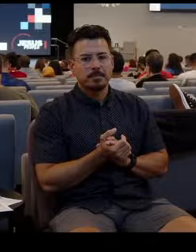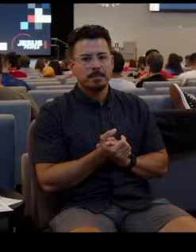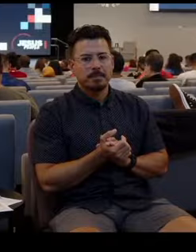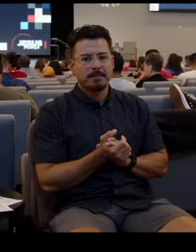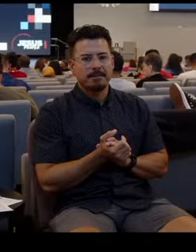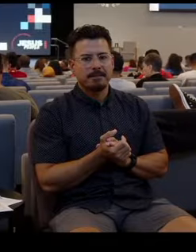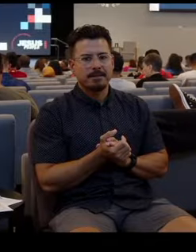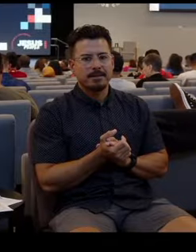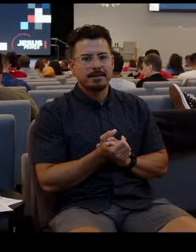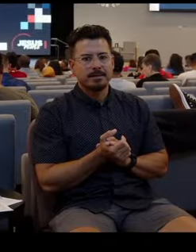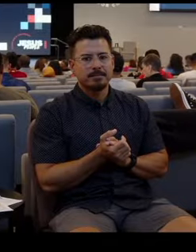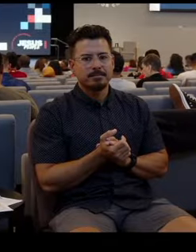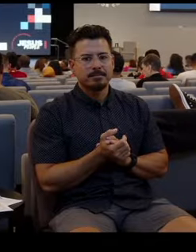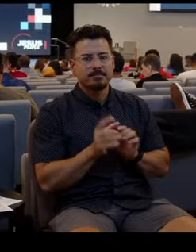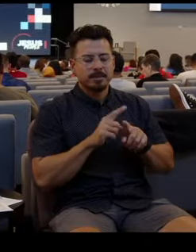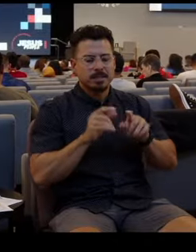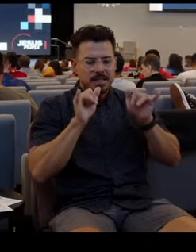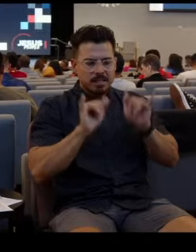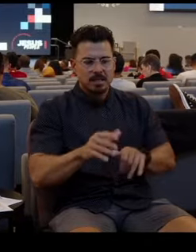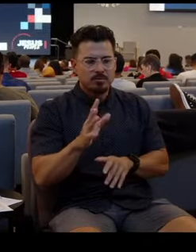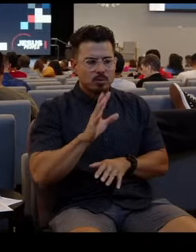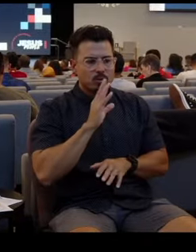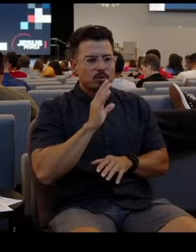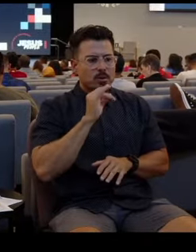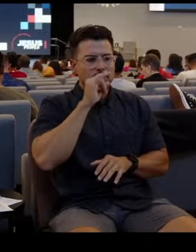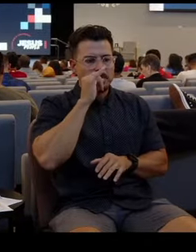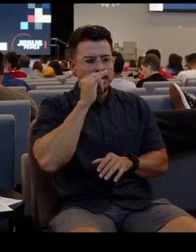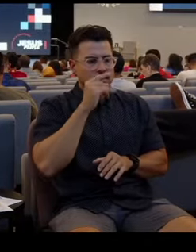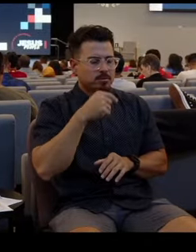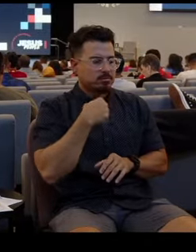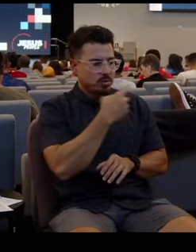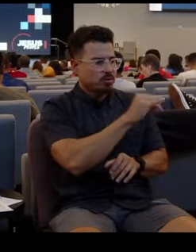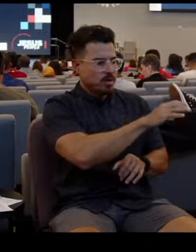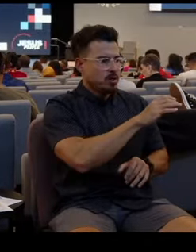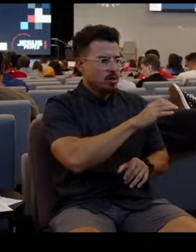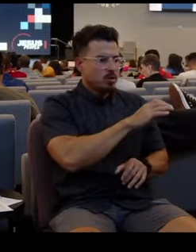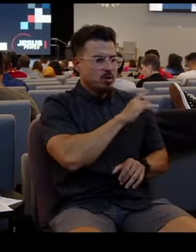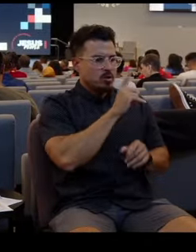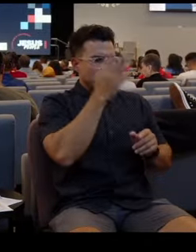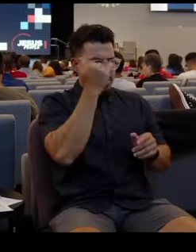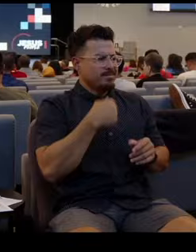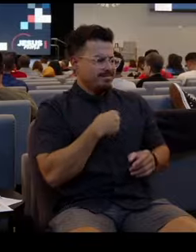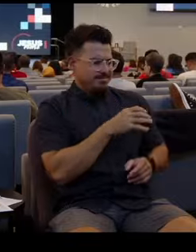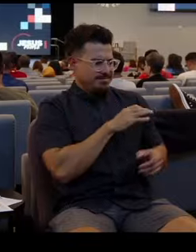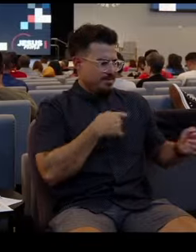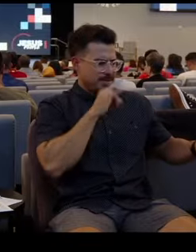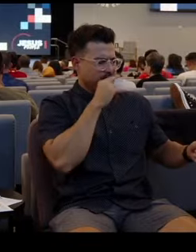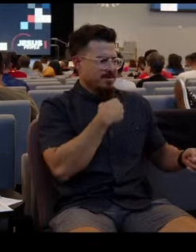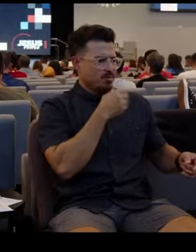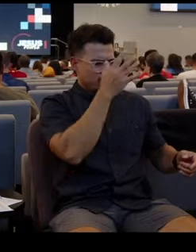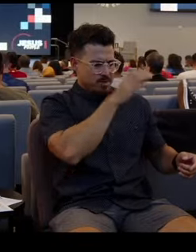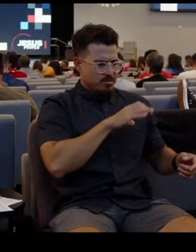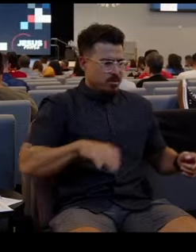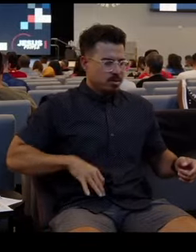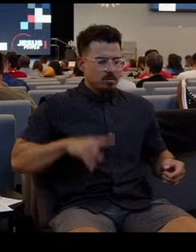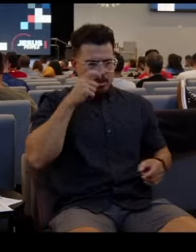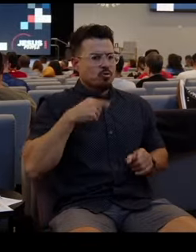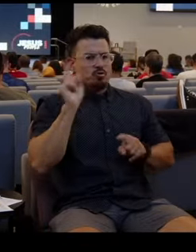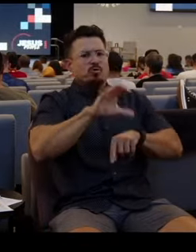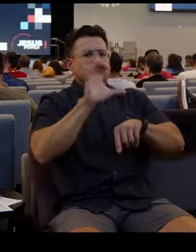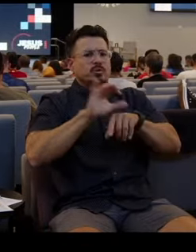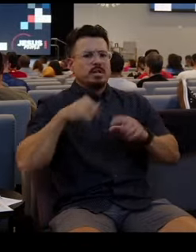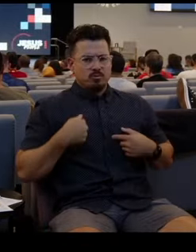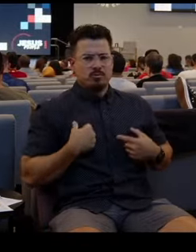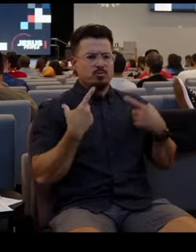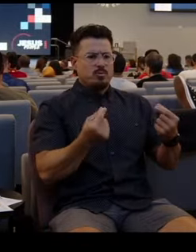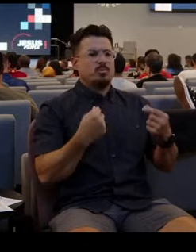But it's the same thing as telling your kid, why should I be a Christian? Going to church is what we do. Now, I have told my daughter that several